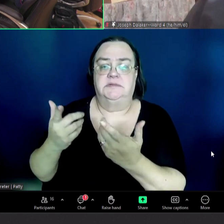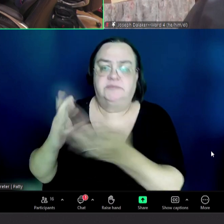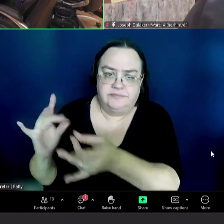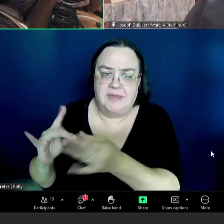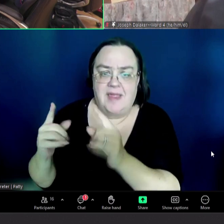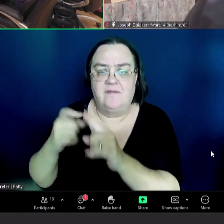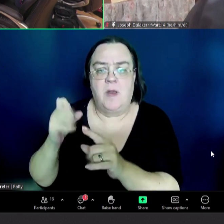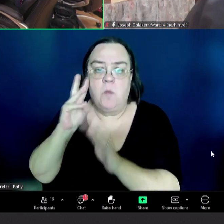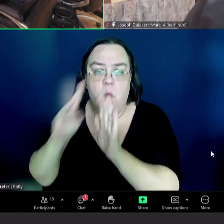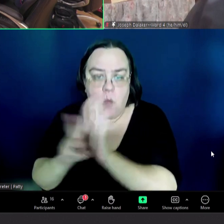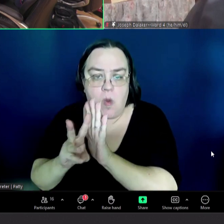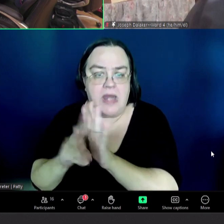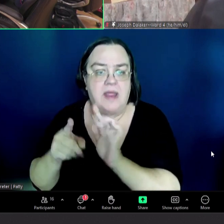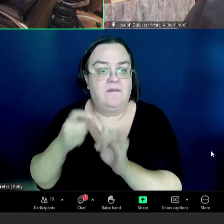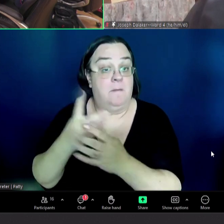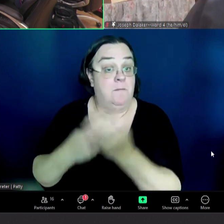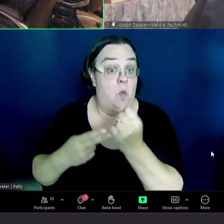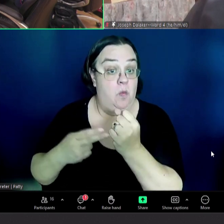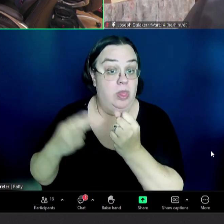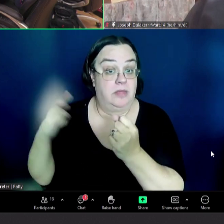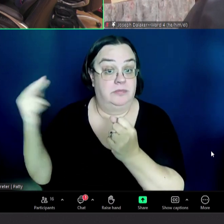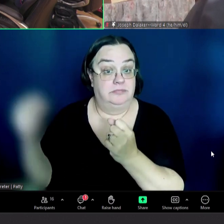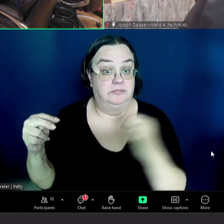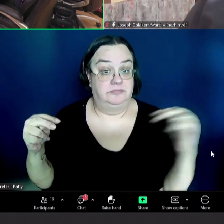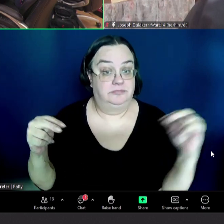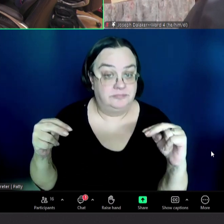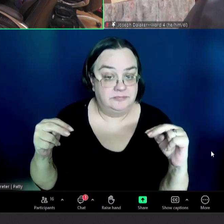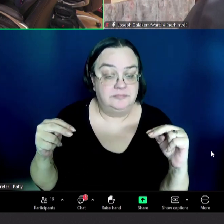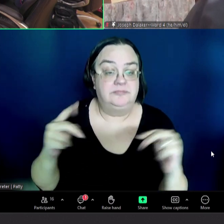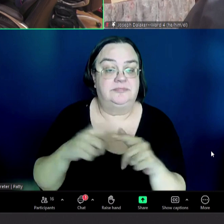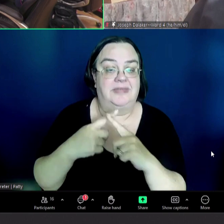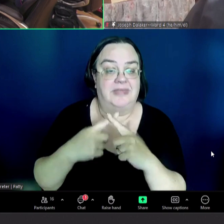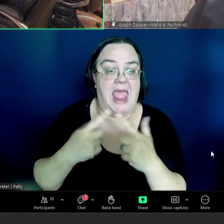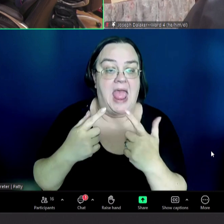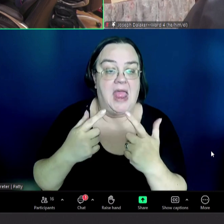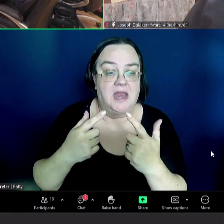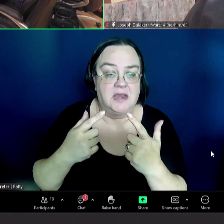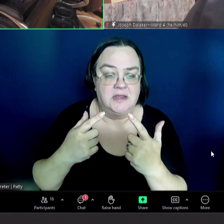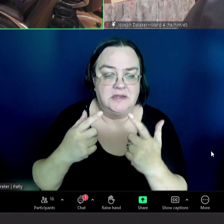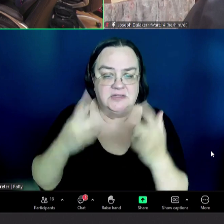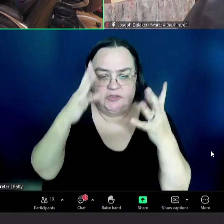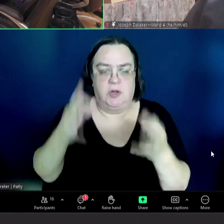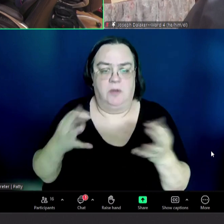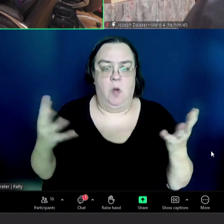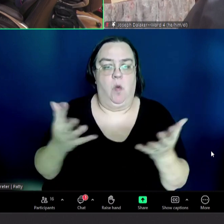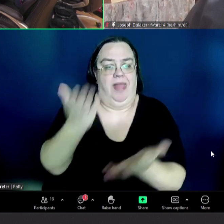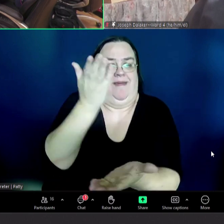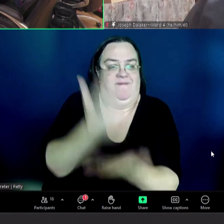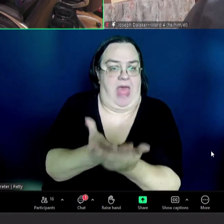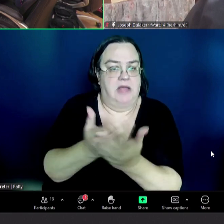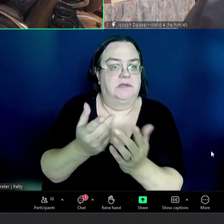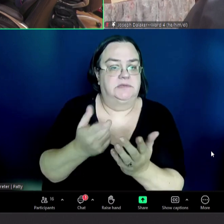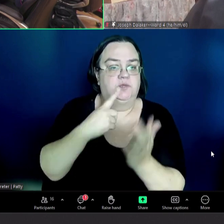then determining what the facts of the case show. I will say that once